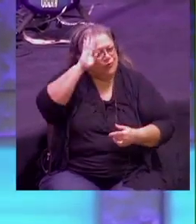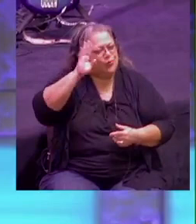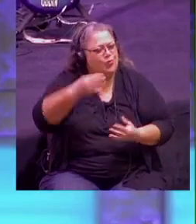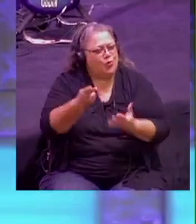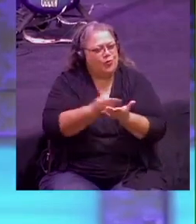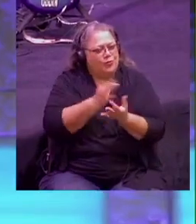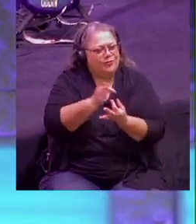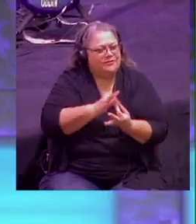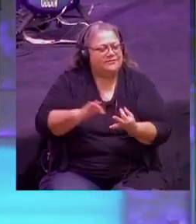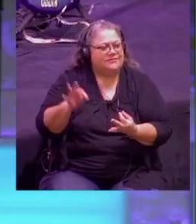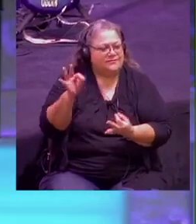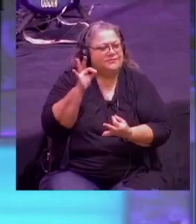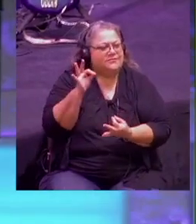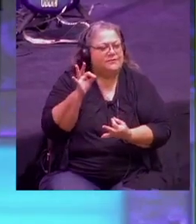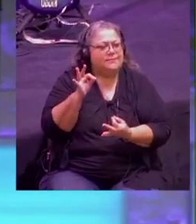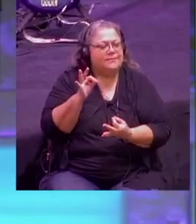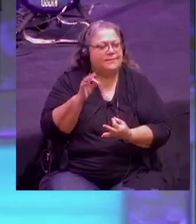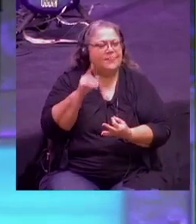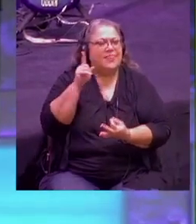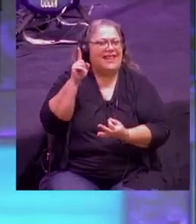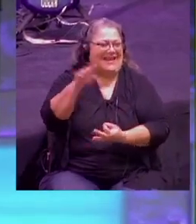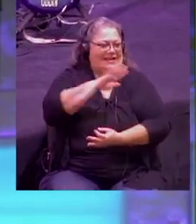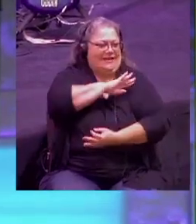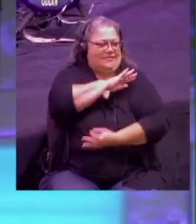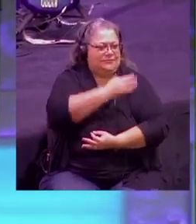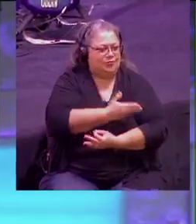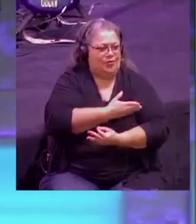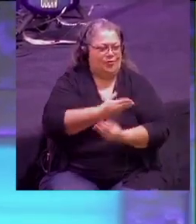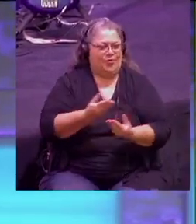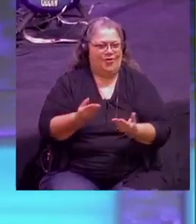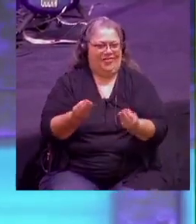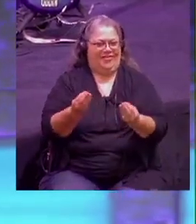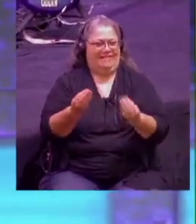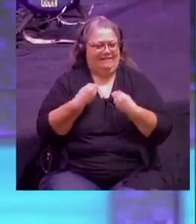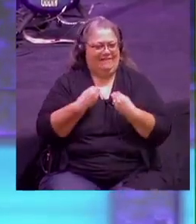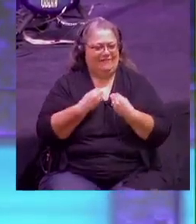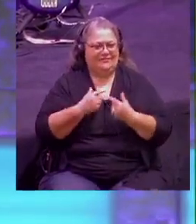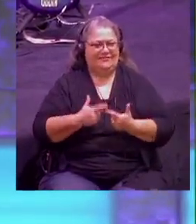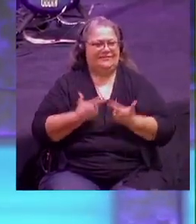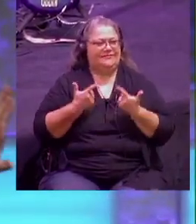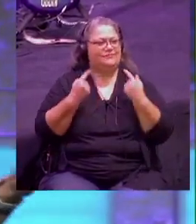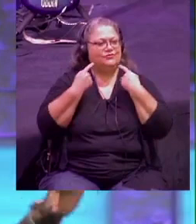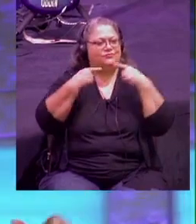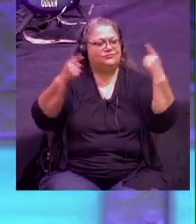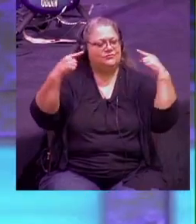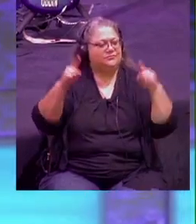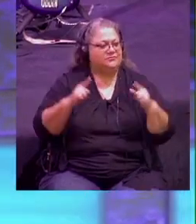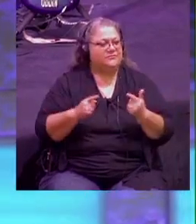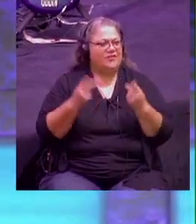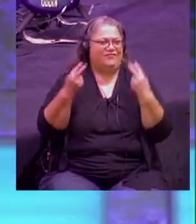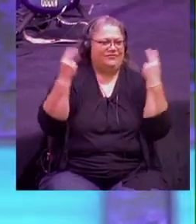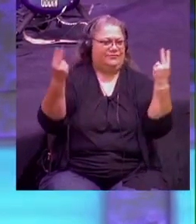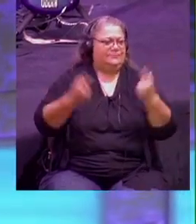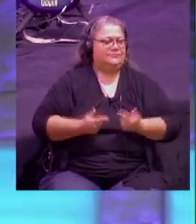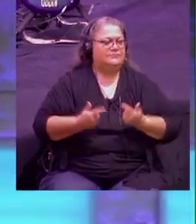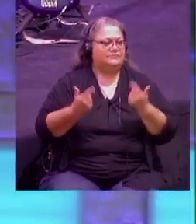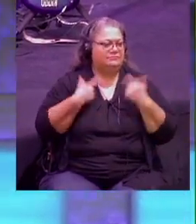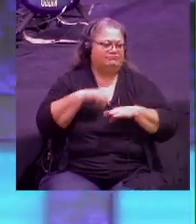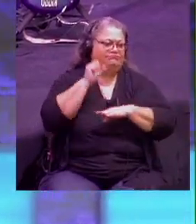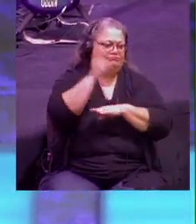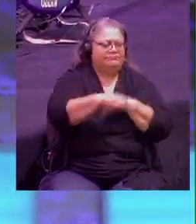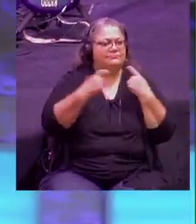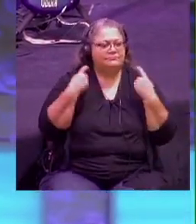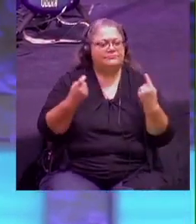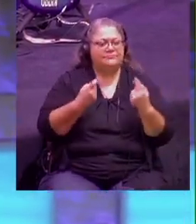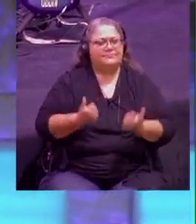Spirit? It's his power that enables us to live a victorious life. It's the power of the Holy Spirit